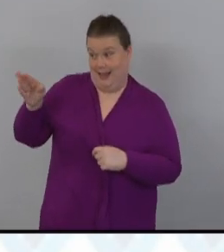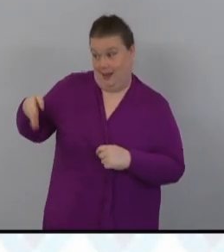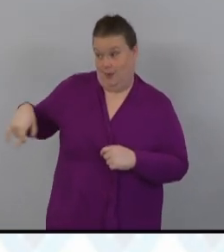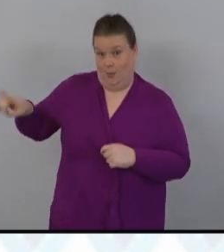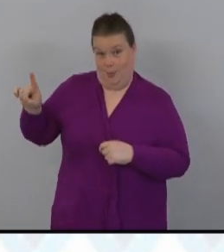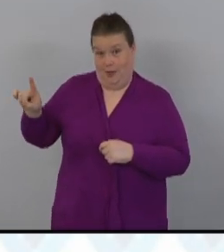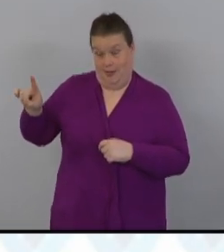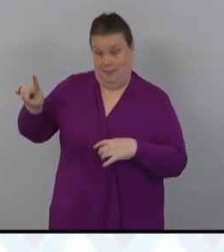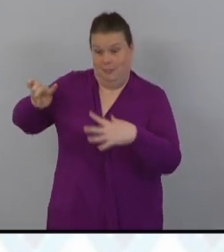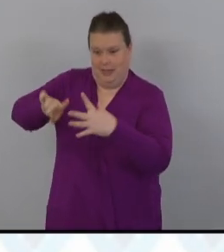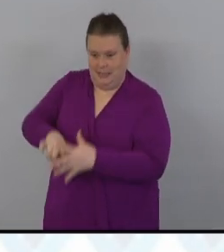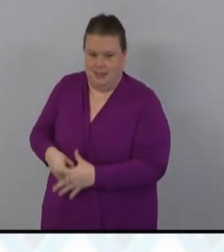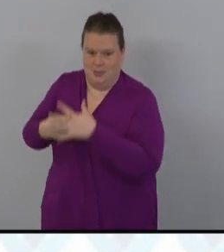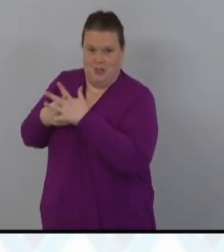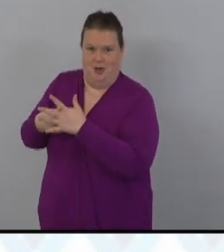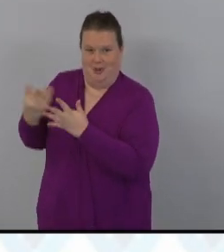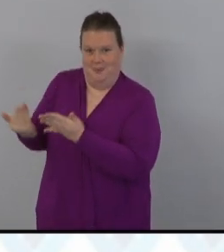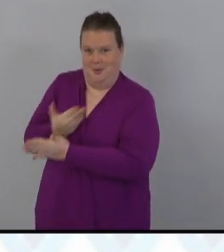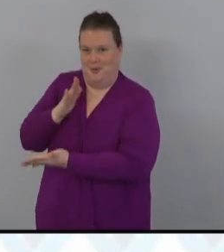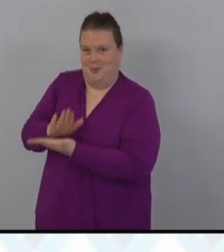in.